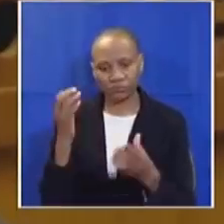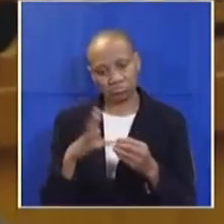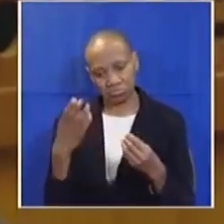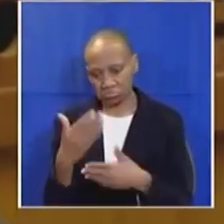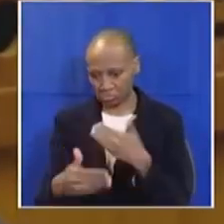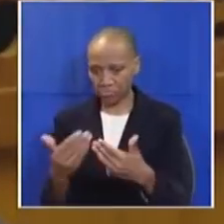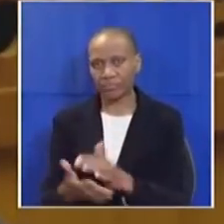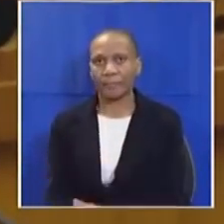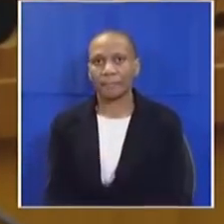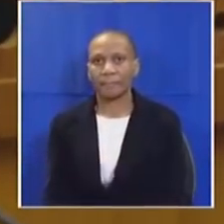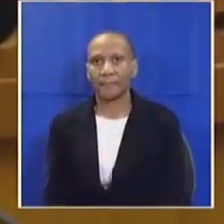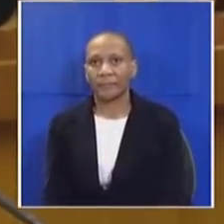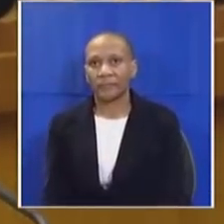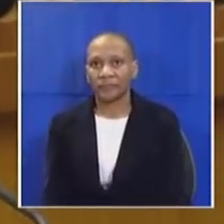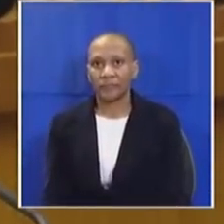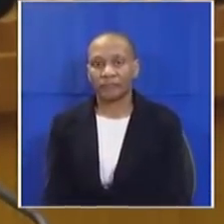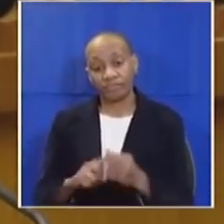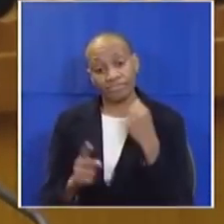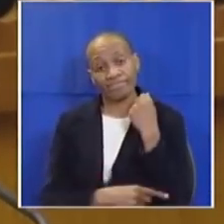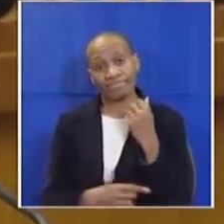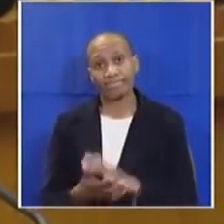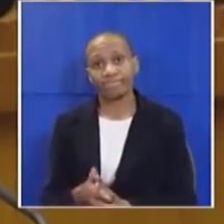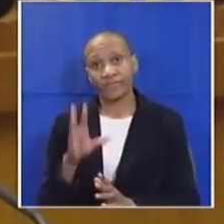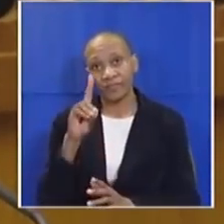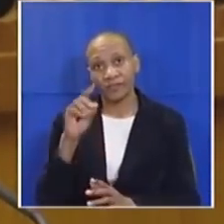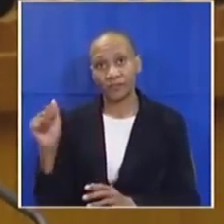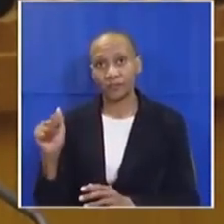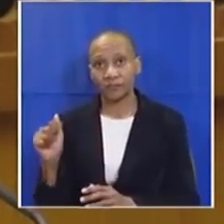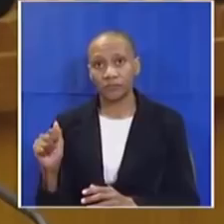off. In conclusion, the DA supports the